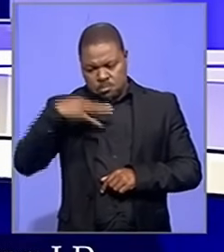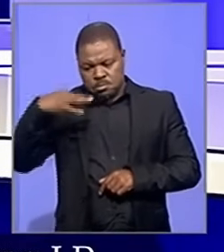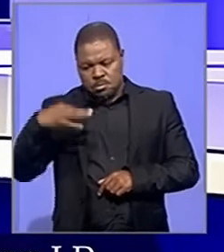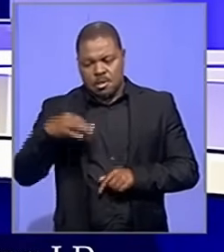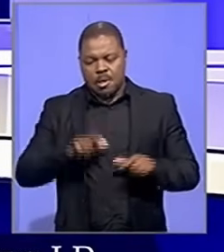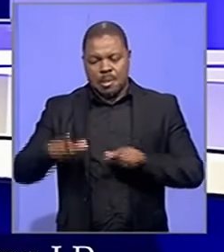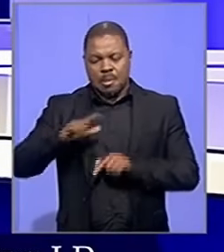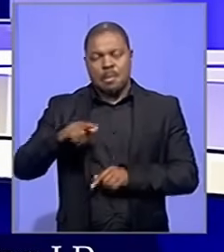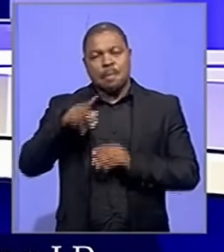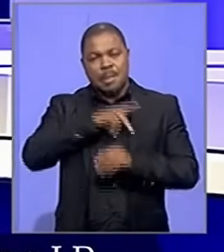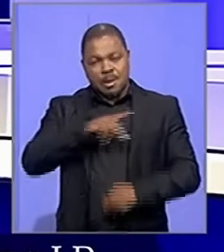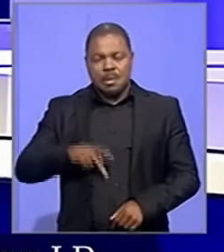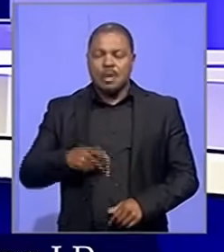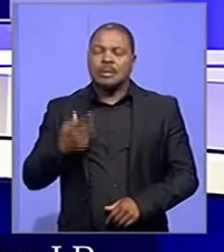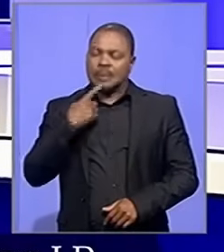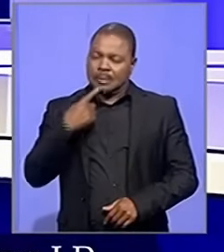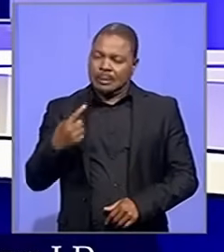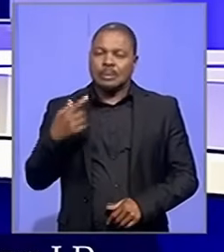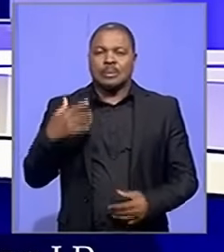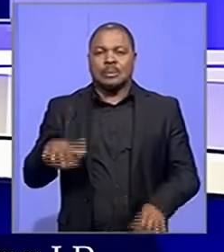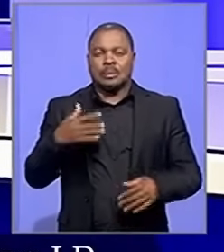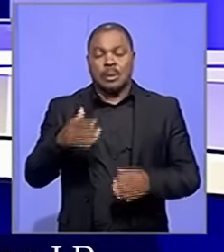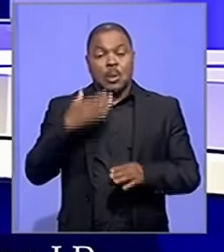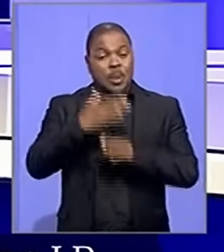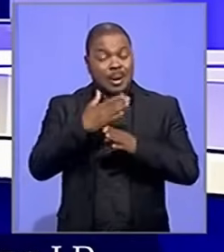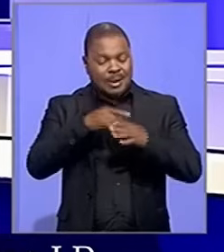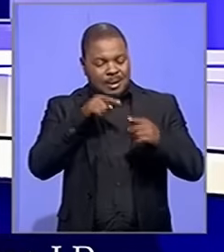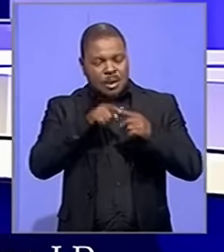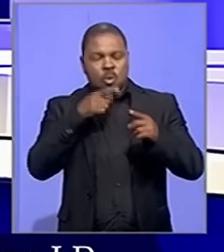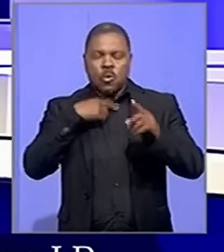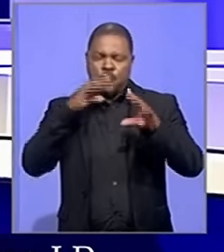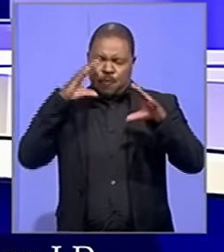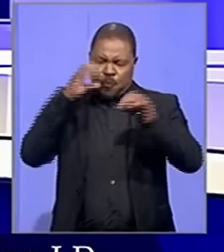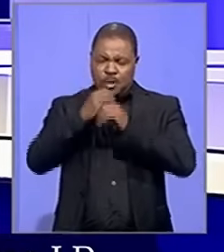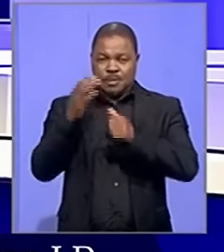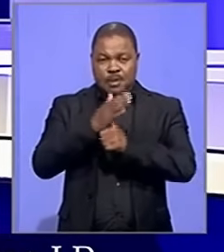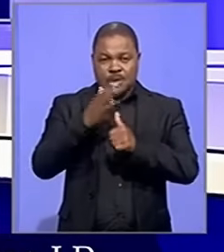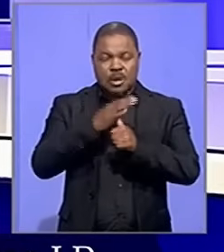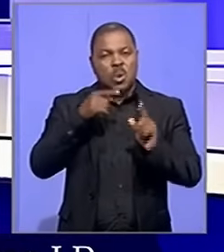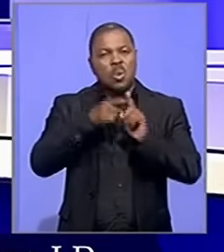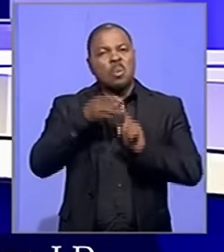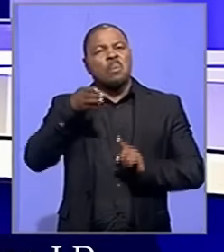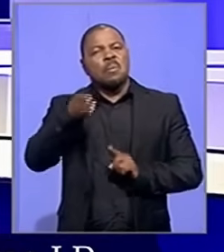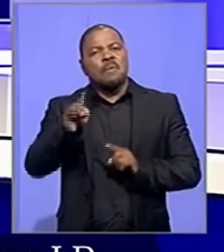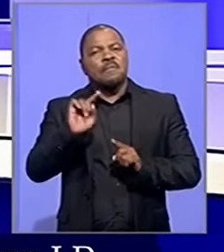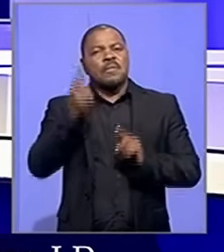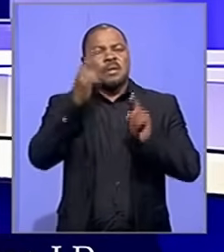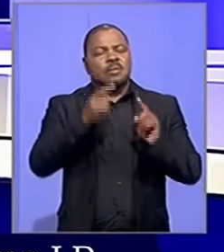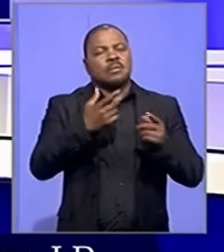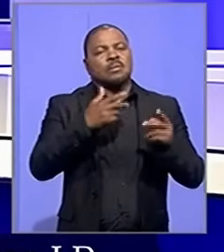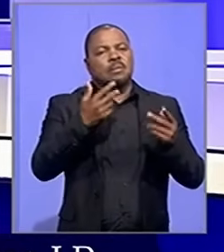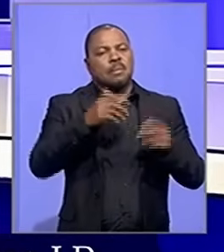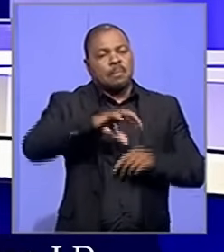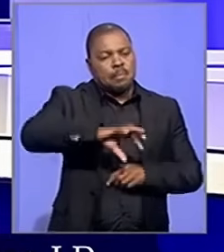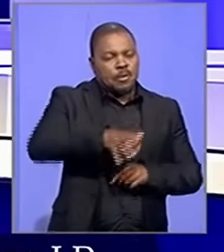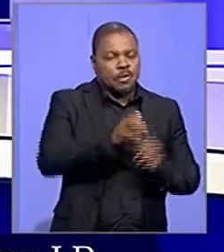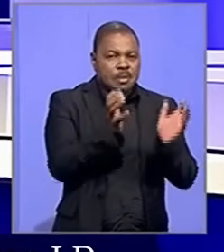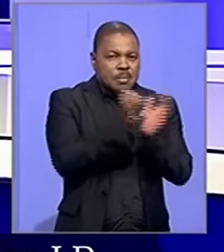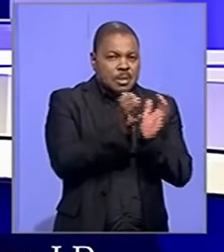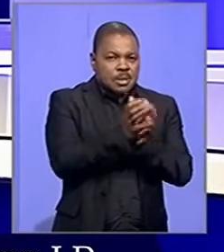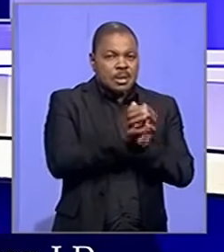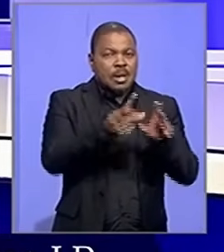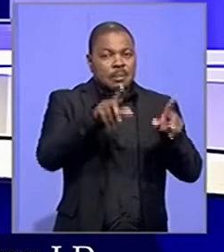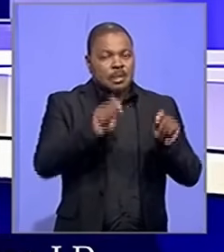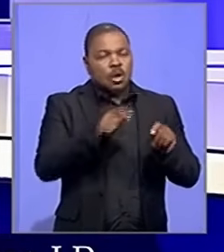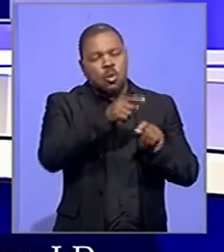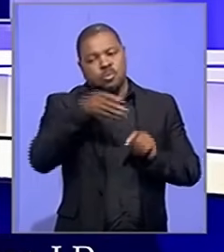laeditše gore tlhokego ya mešomo ke bothata bja mathomo bjo a tlo go lwantšhanago le bjona. O be a bolela ka ntlanyana ga tulo ya mathomo ya lekgotla la bosetšhaba la diprovince ka Cape